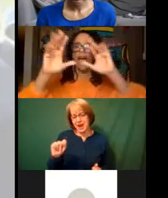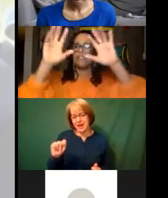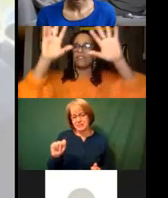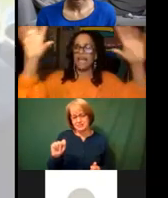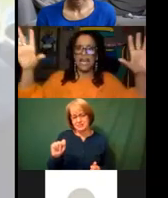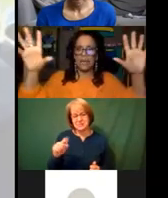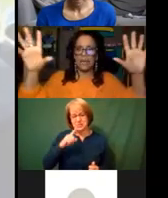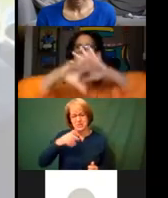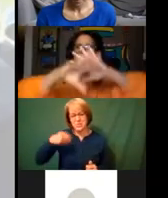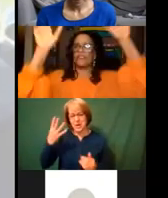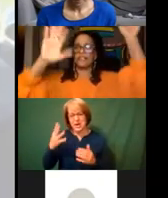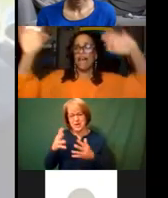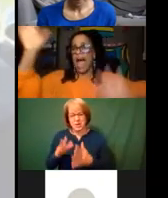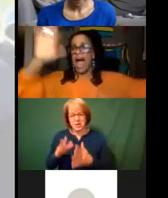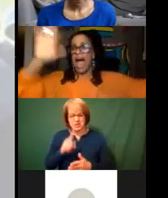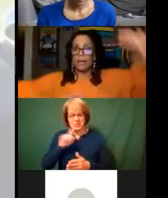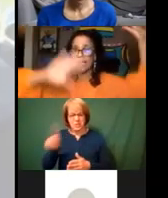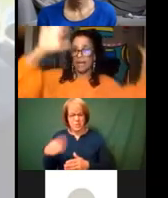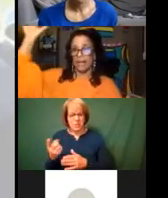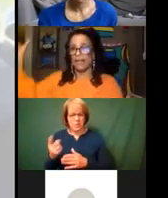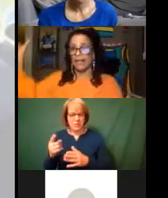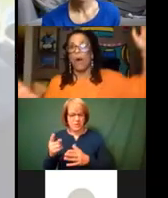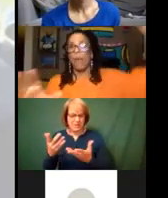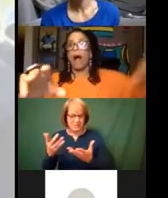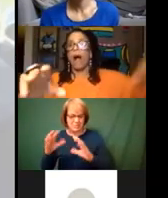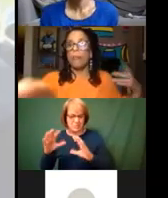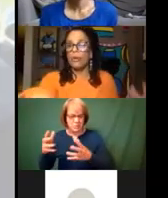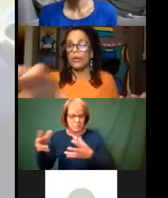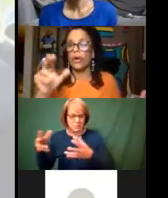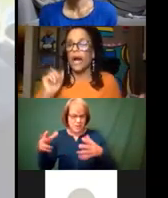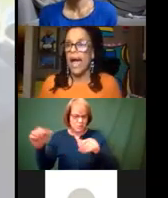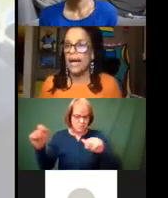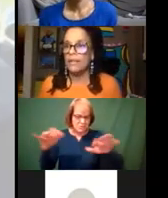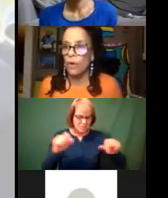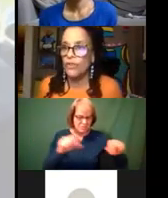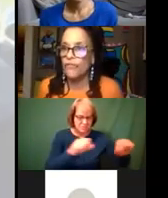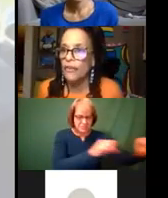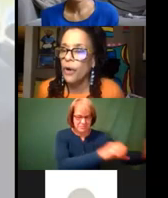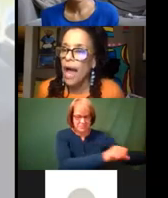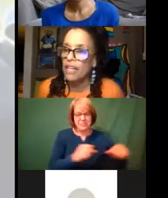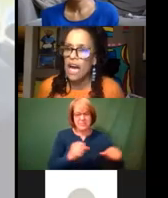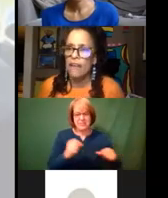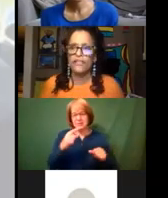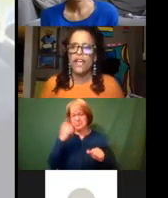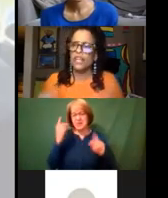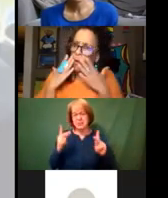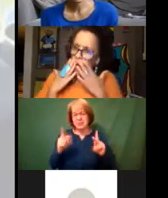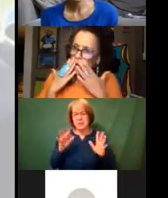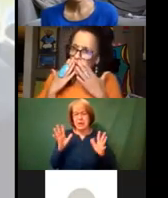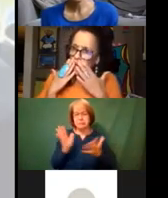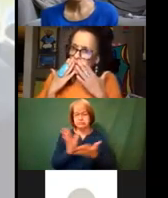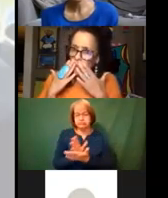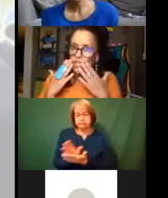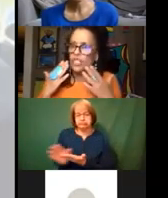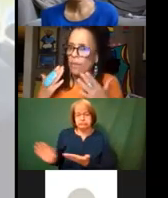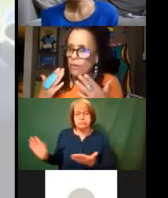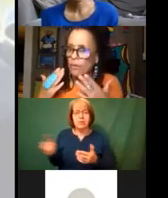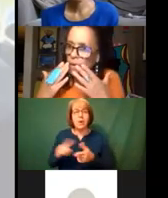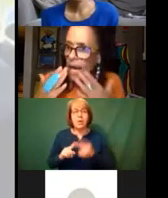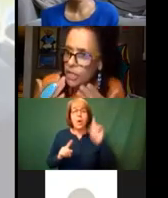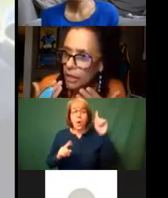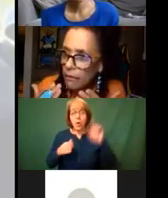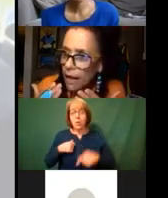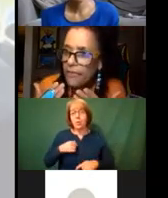even have to say anymore, all this is happening while Muir and Roosevelt are having a conversation. Oh, and I forgot to mention Jim